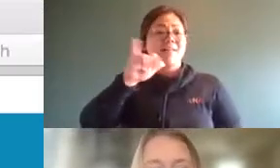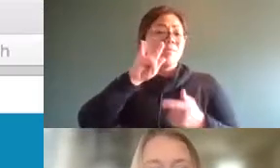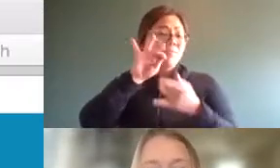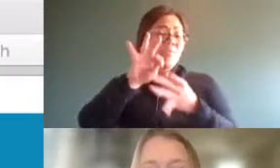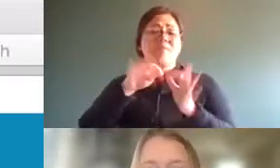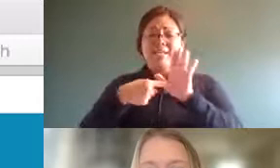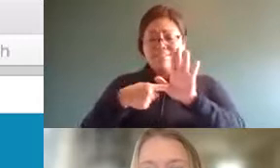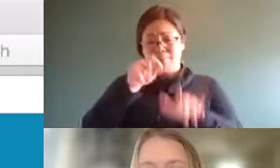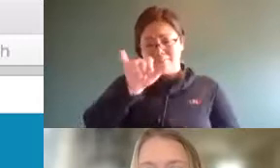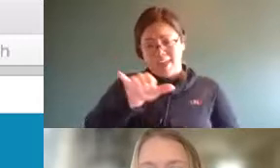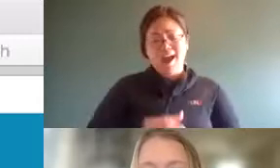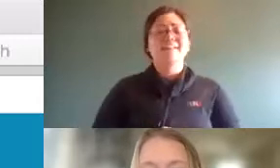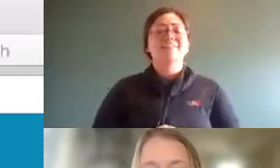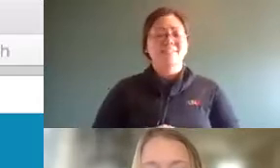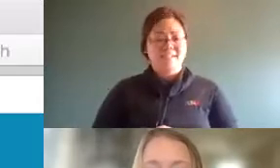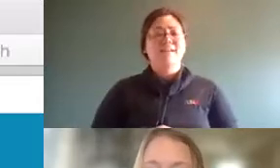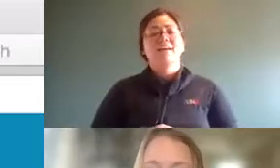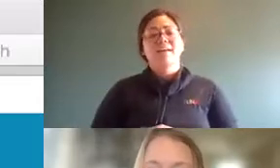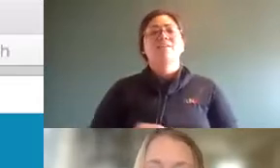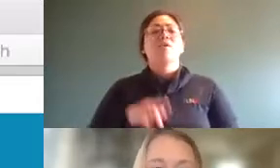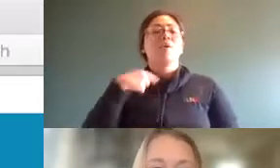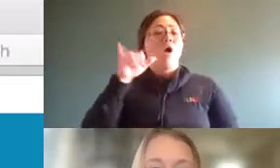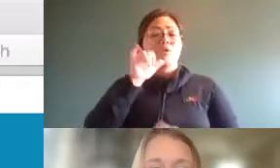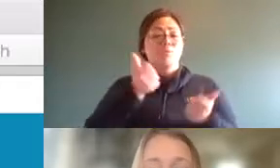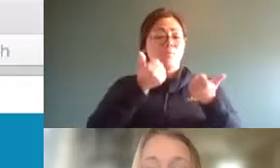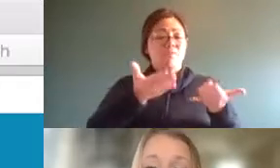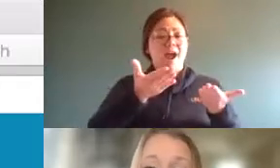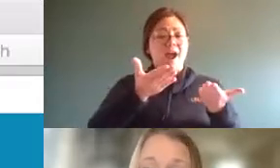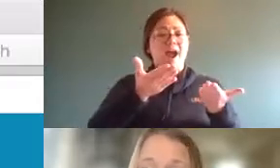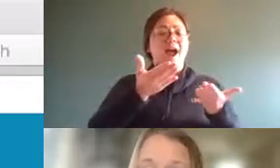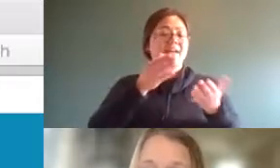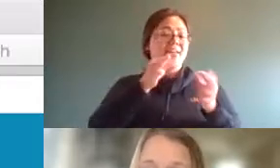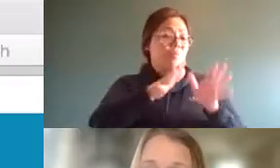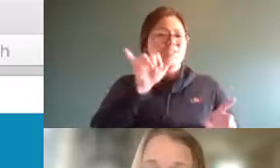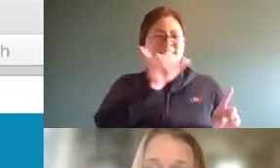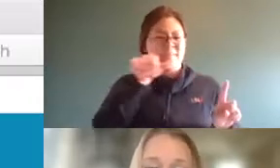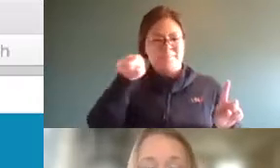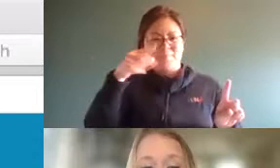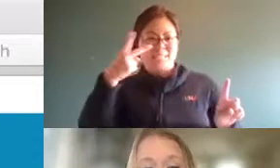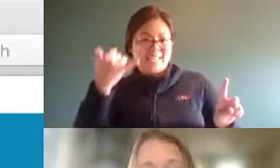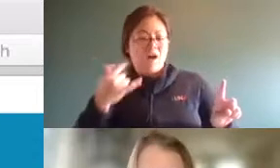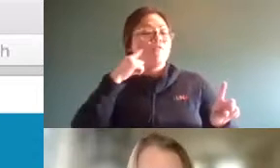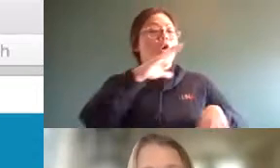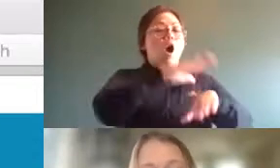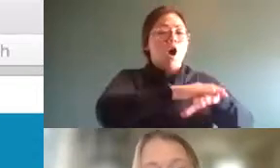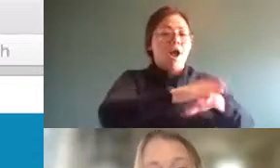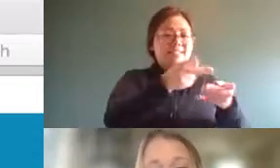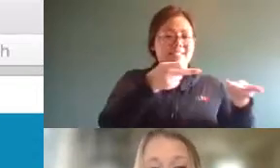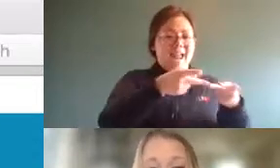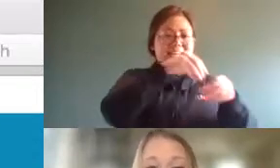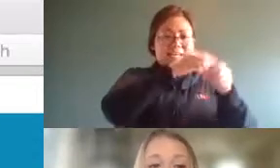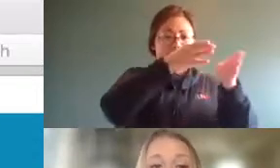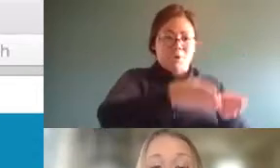that. We also provide interpreters like Naomi for on-site services. And then